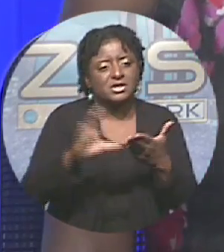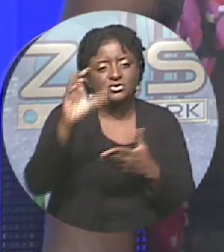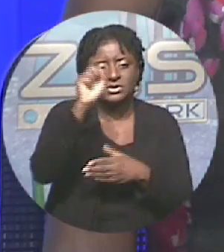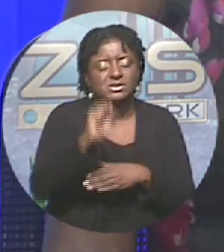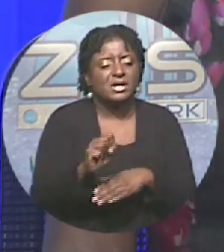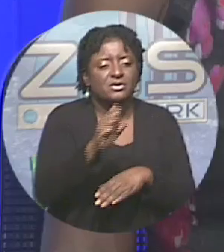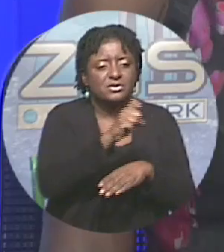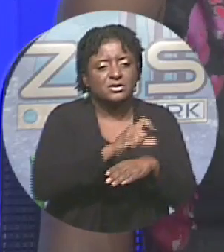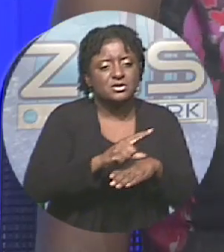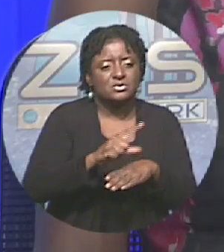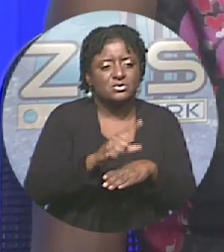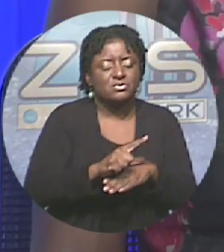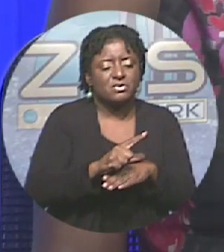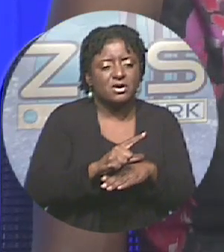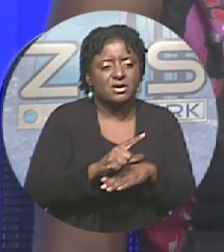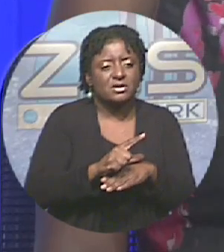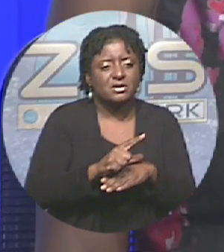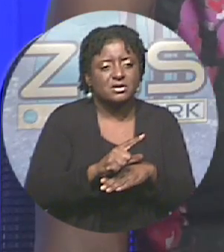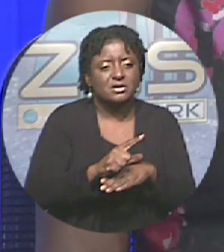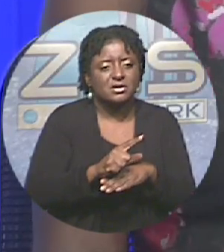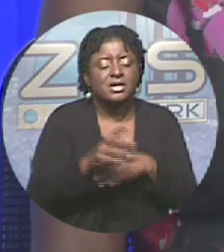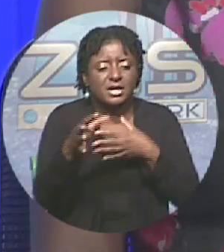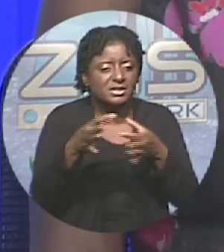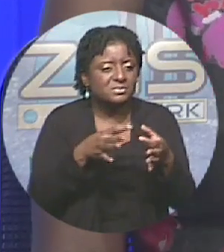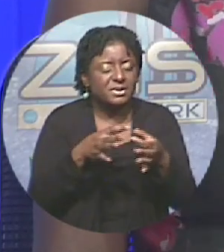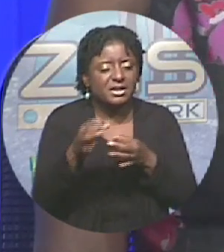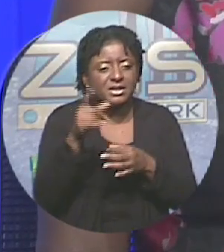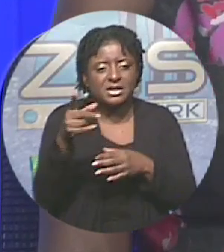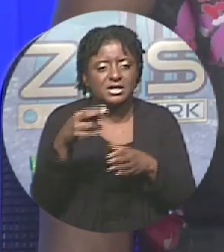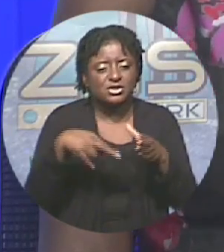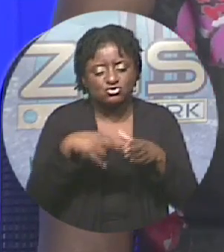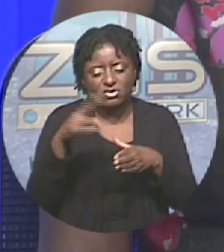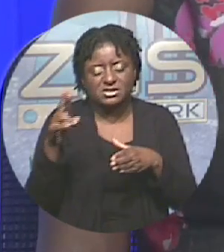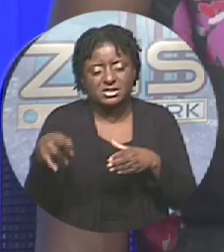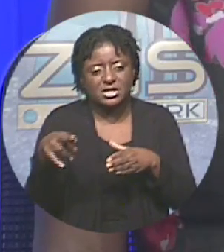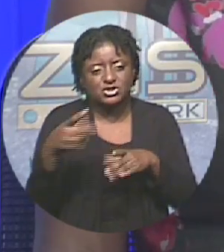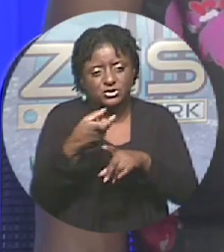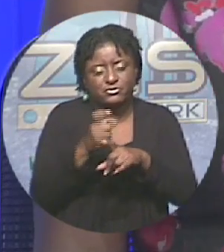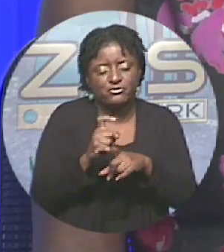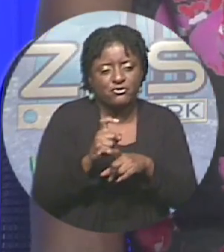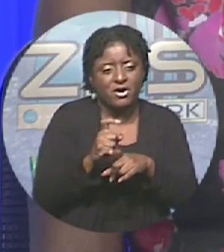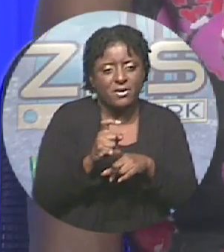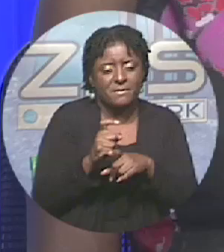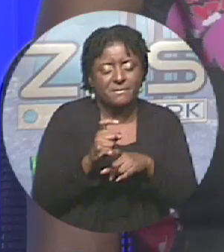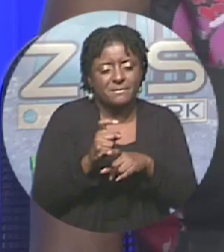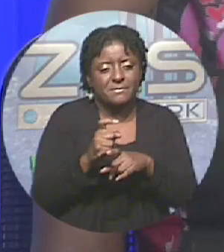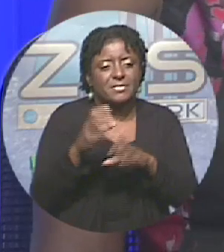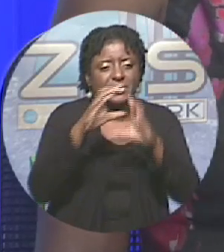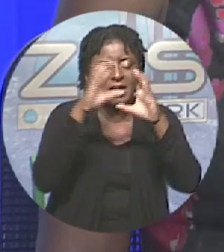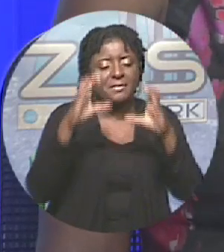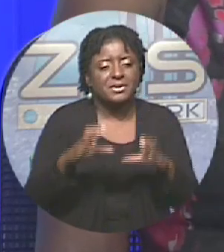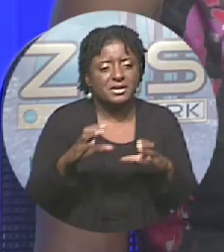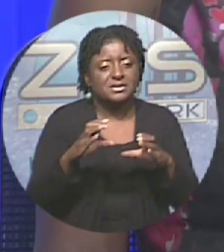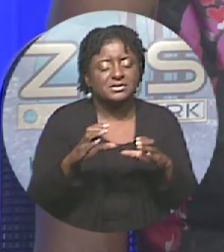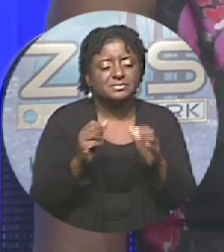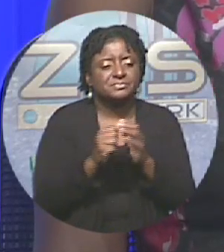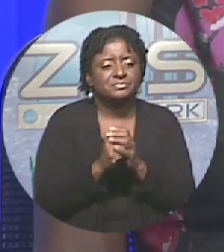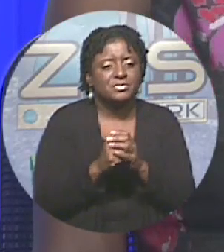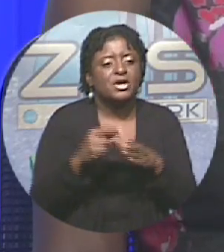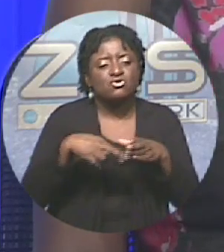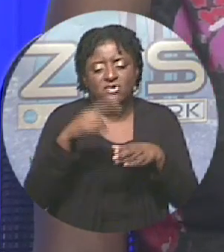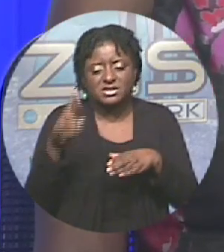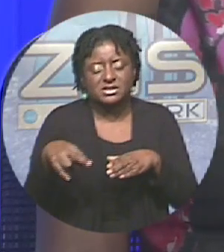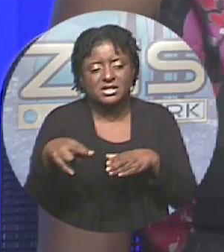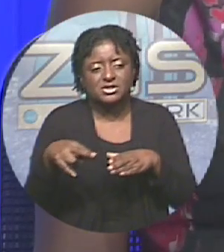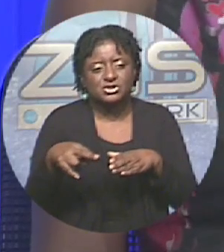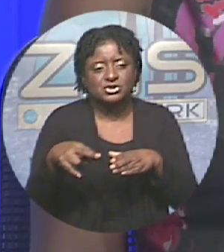record straight over his resignation from cabinet, where he holds the post of Minister of State for Legal Affairs. The resignation comes into effect at the